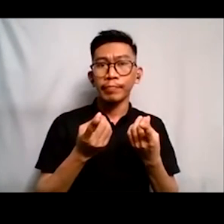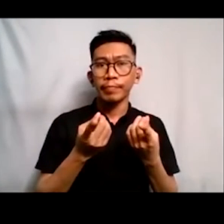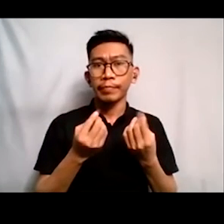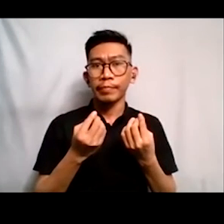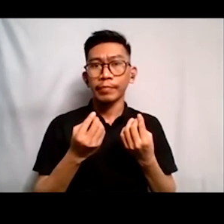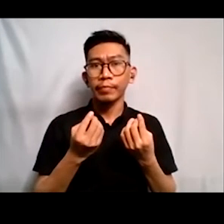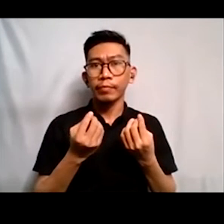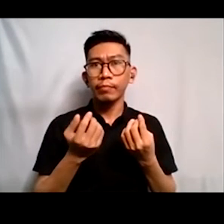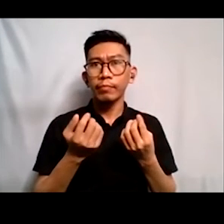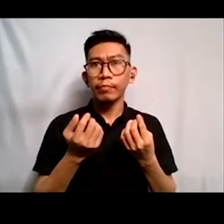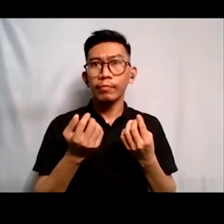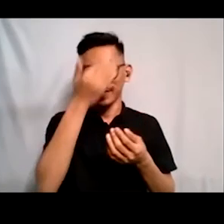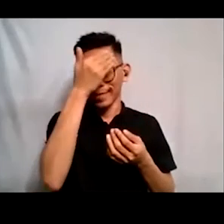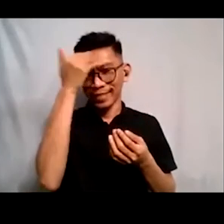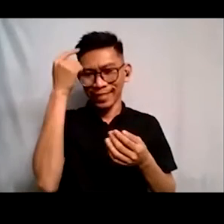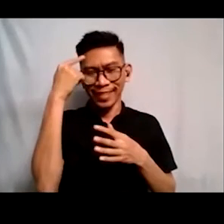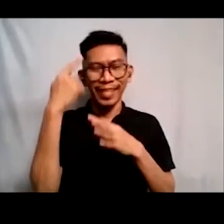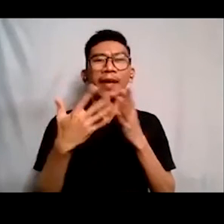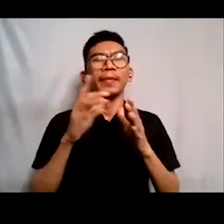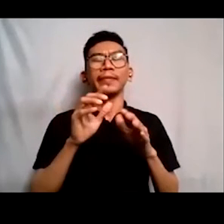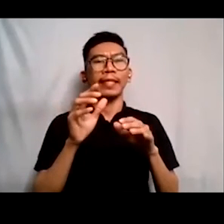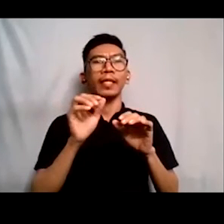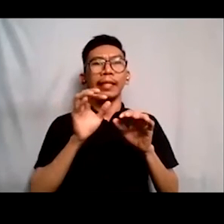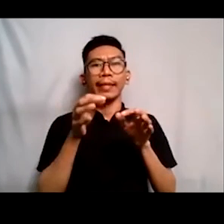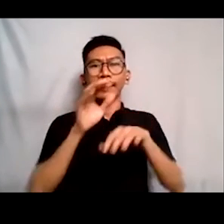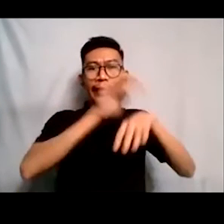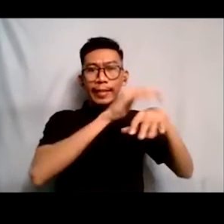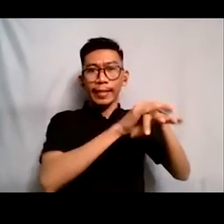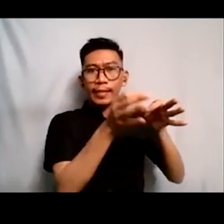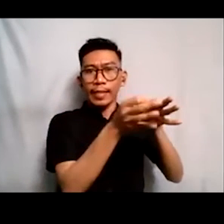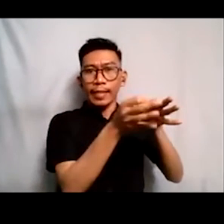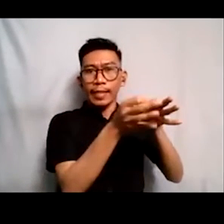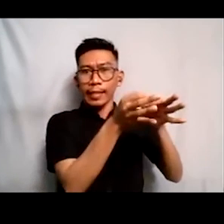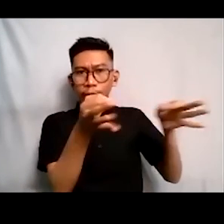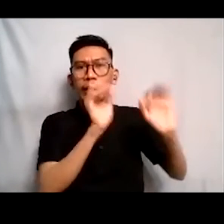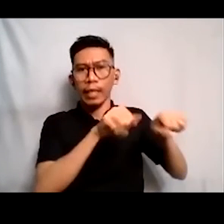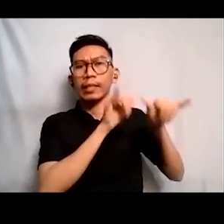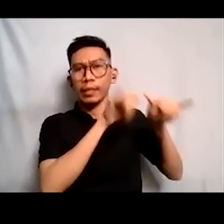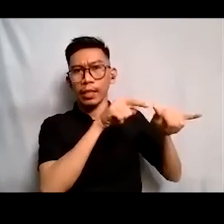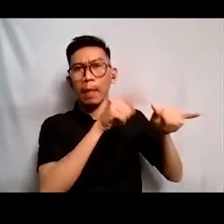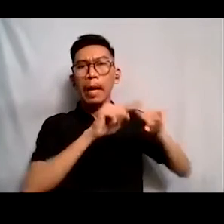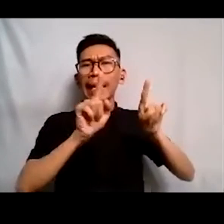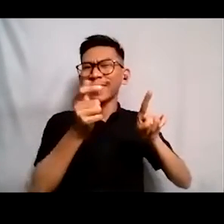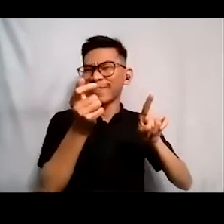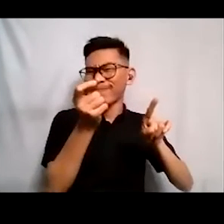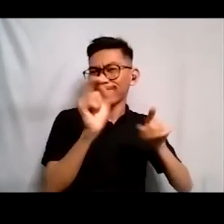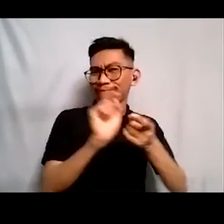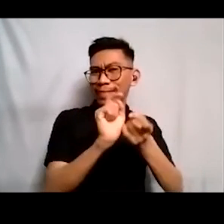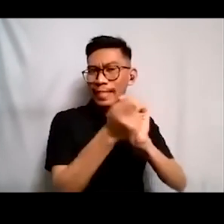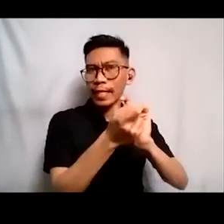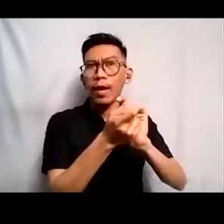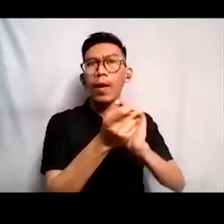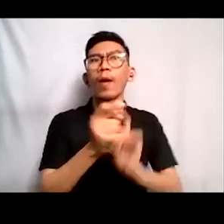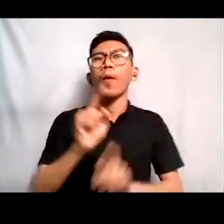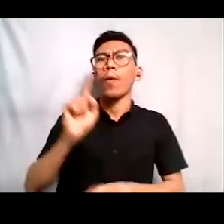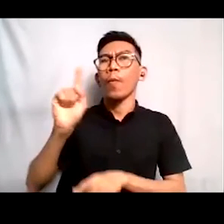can keep the English translation, but we need to change it a little. We need to change what is the book like. I